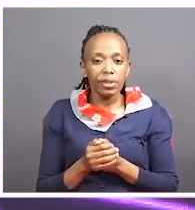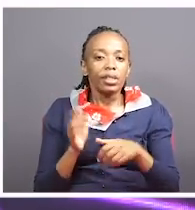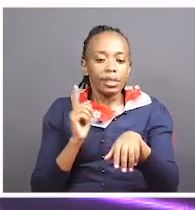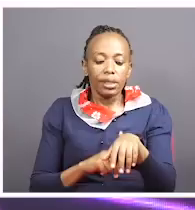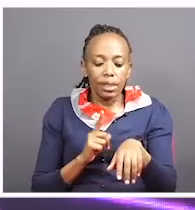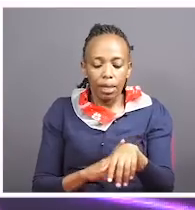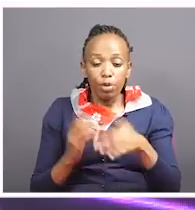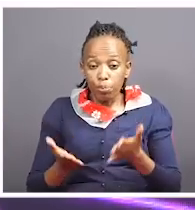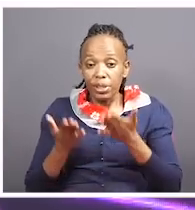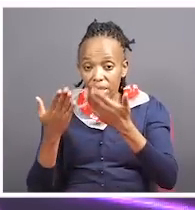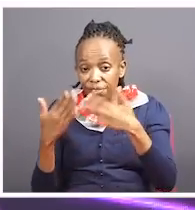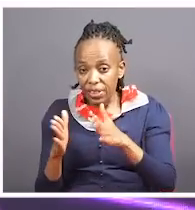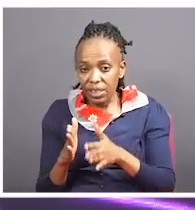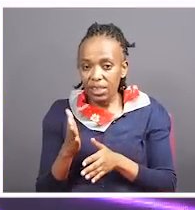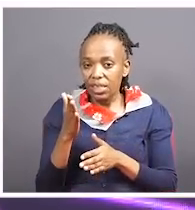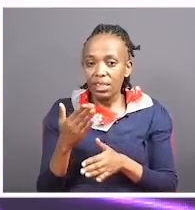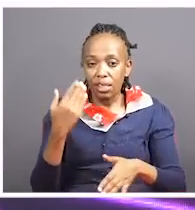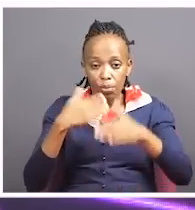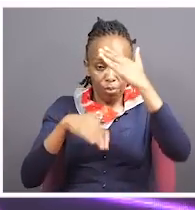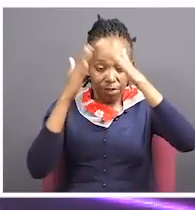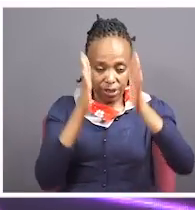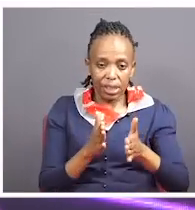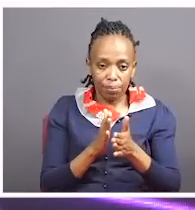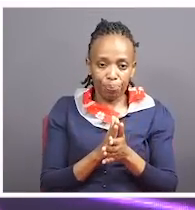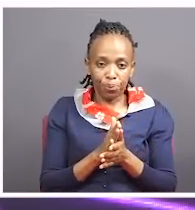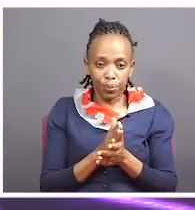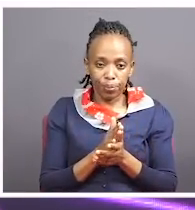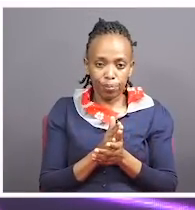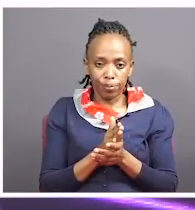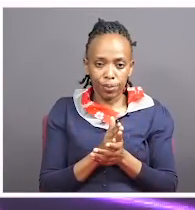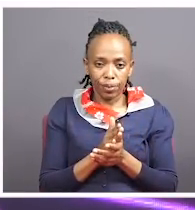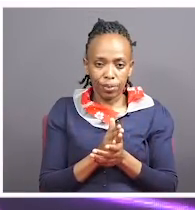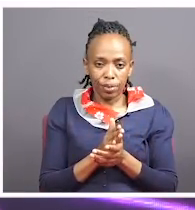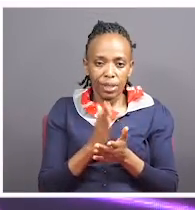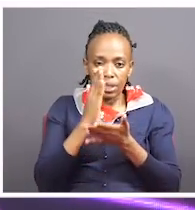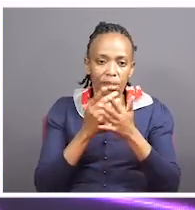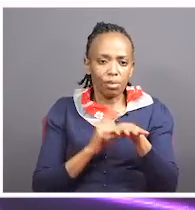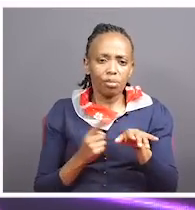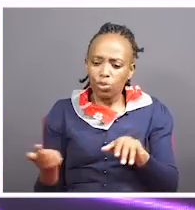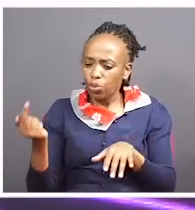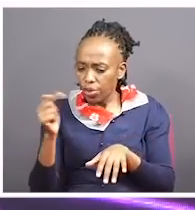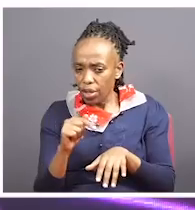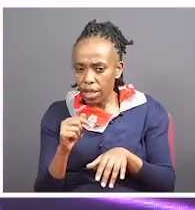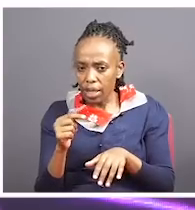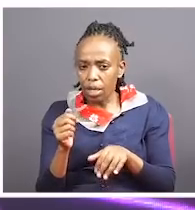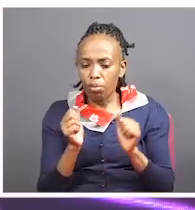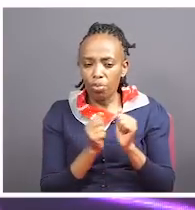And after you have done your presentation, this professor would once in a while would come